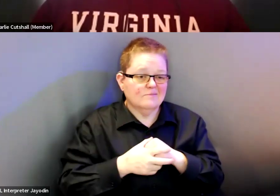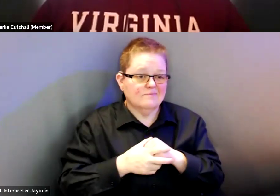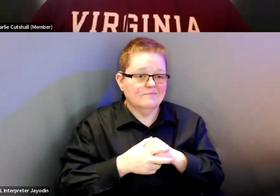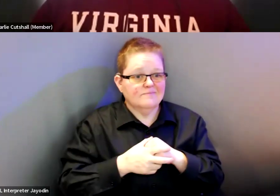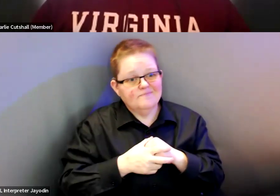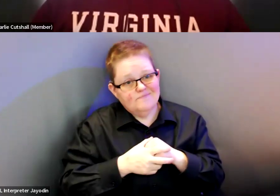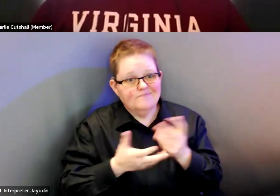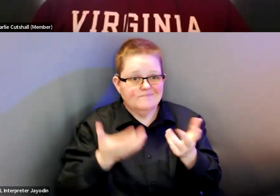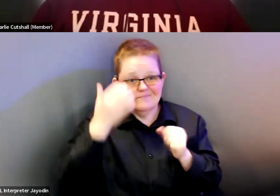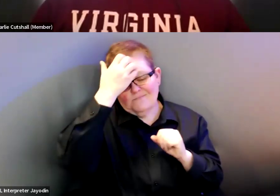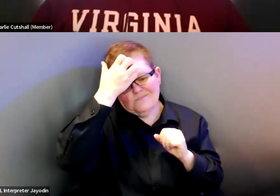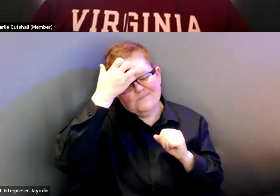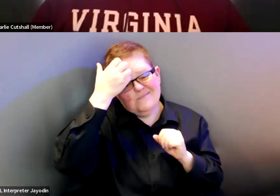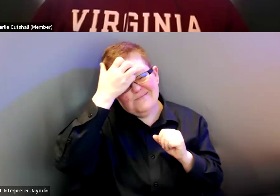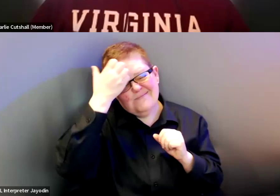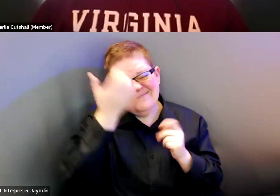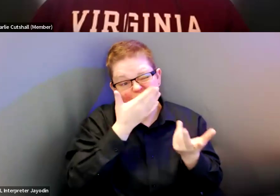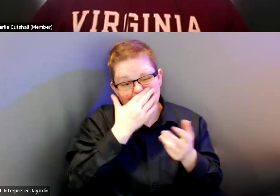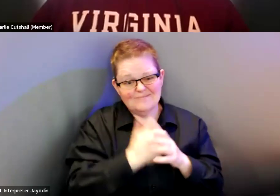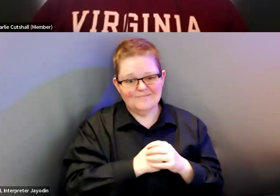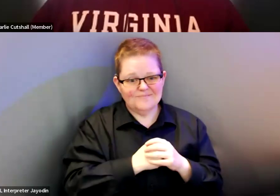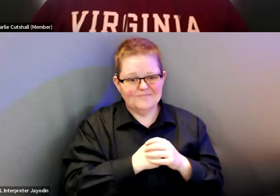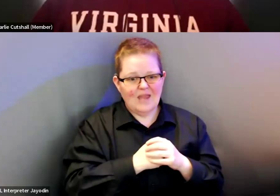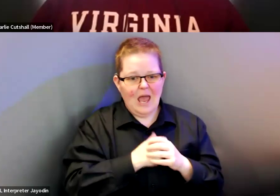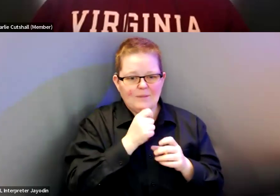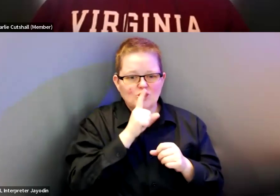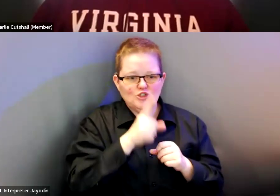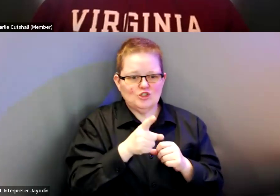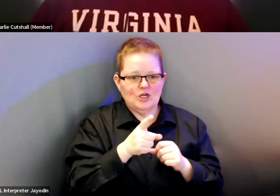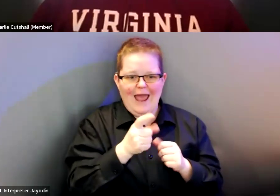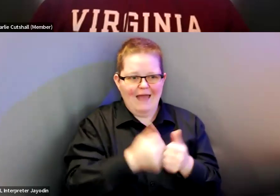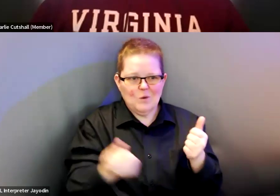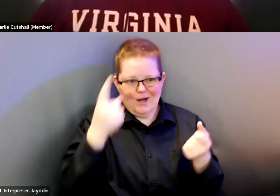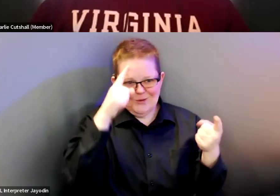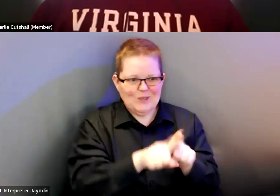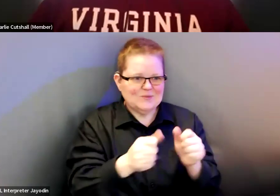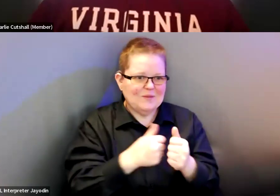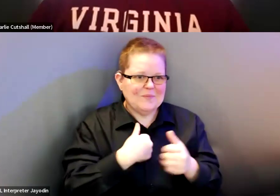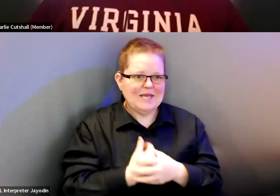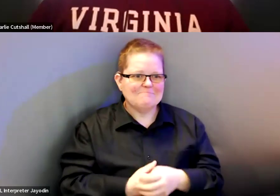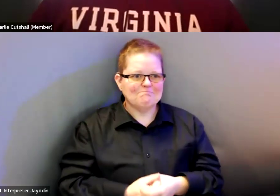But I'm not sure that everyone agrees with me. Charlie.